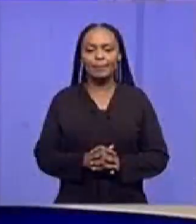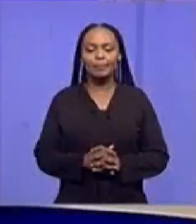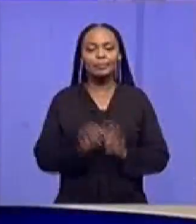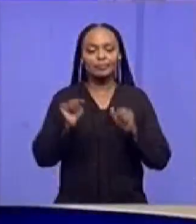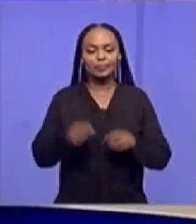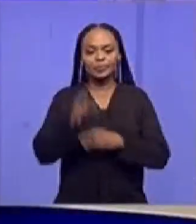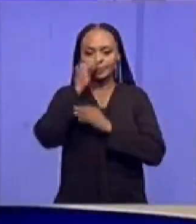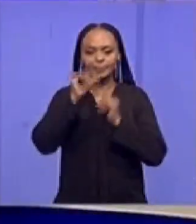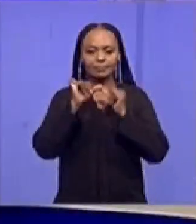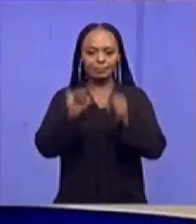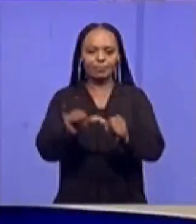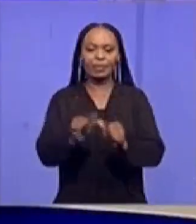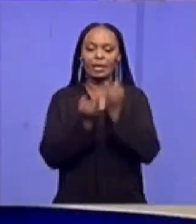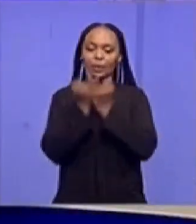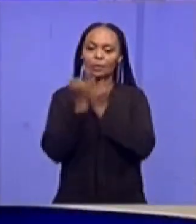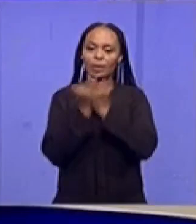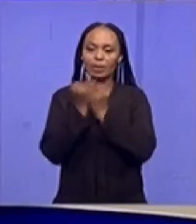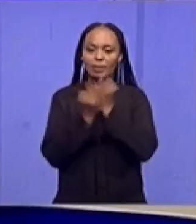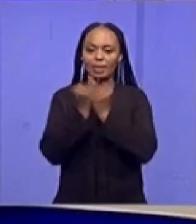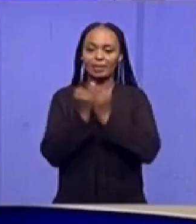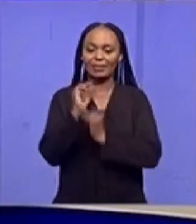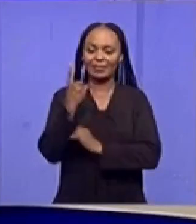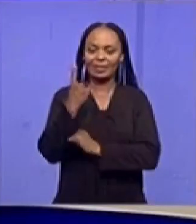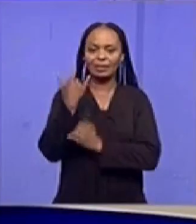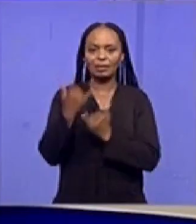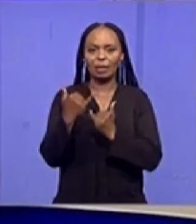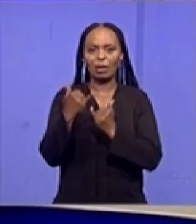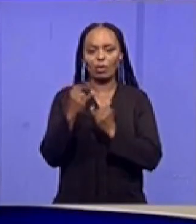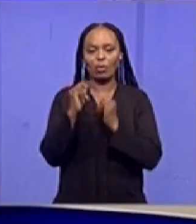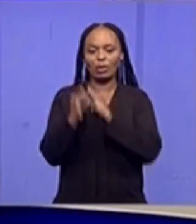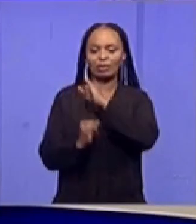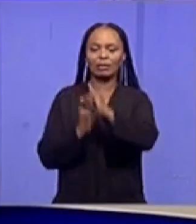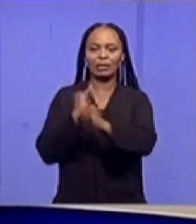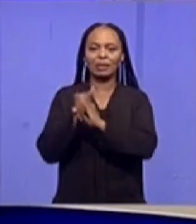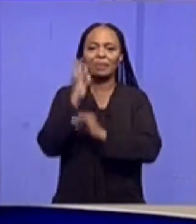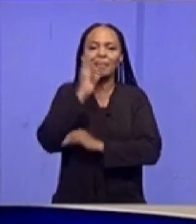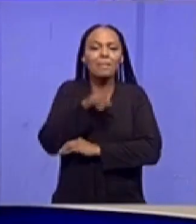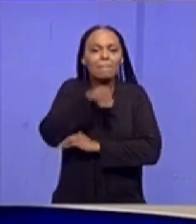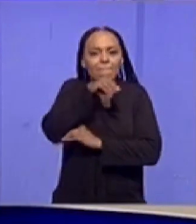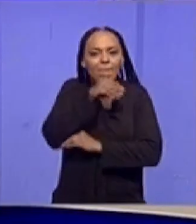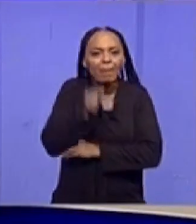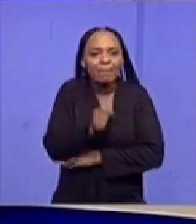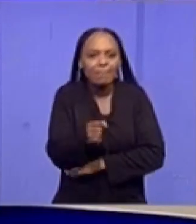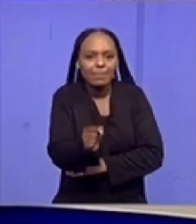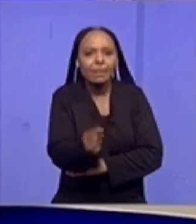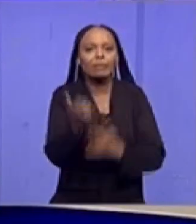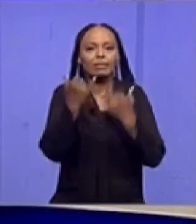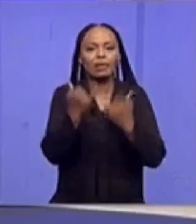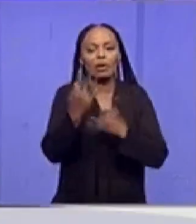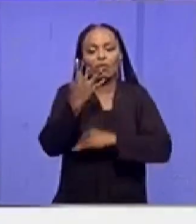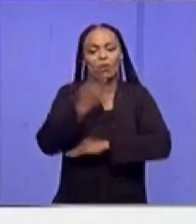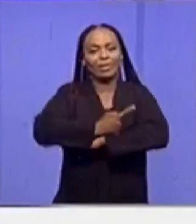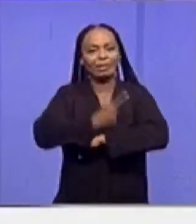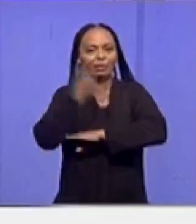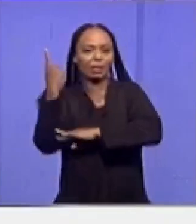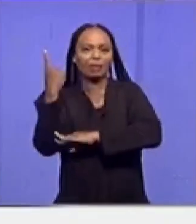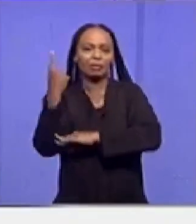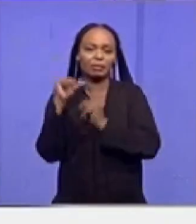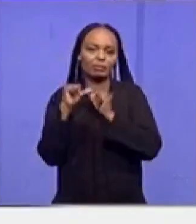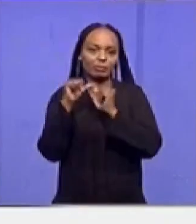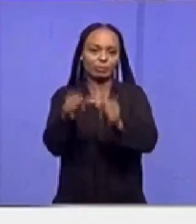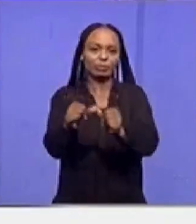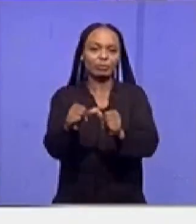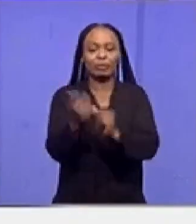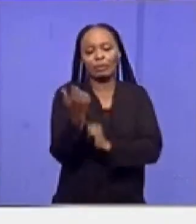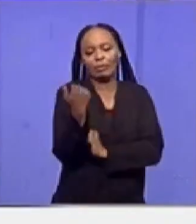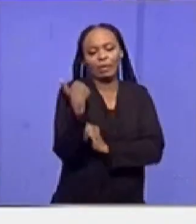Re gatela pele tournamente ya mathomothomo ya boditšhabatšhaba ya bagekolo yeo ga ga ba go matšatši a mane e